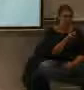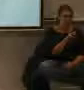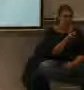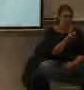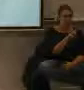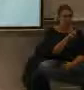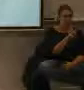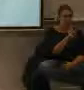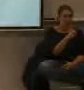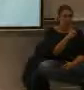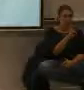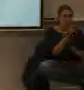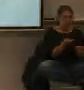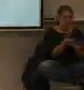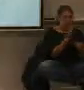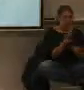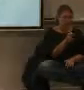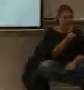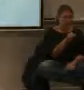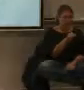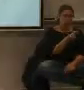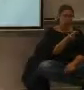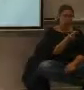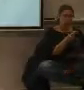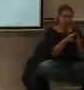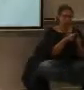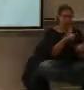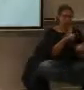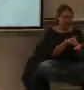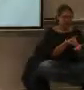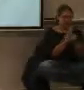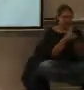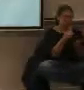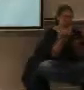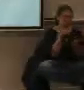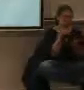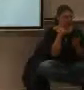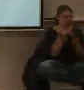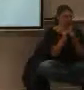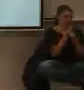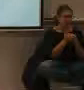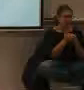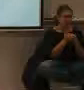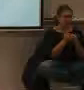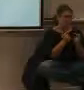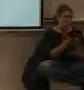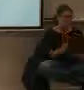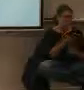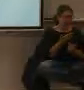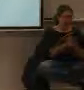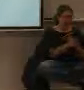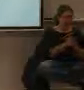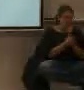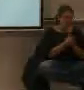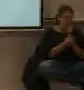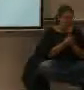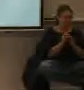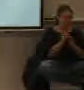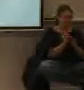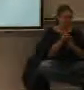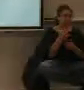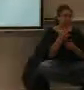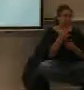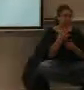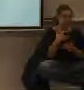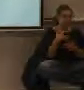mimics. And estrogen is very central to the way organisms develop, and so probably that's the most one